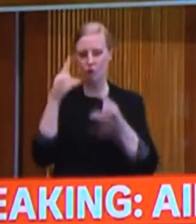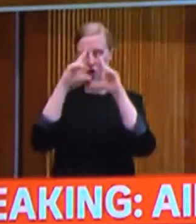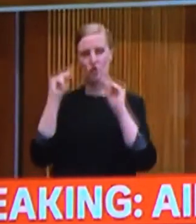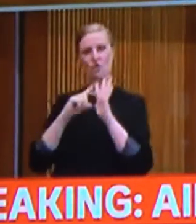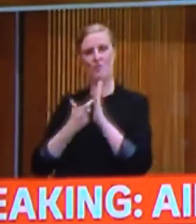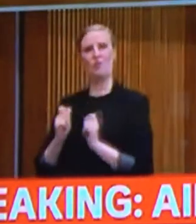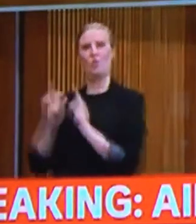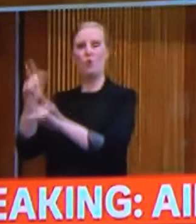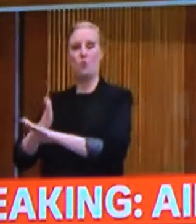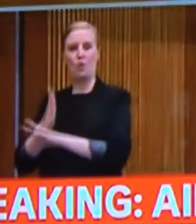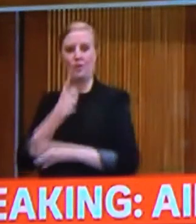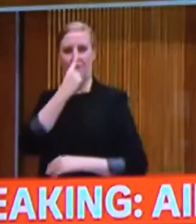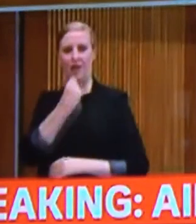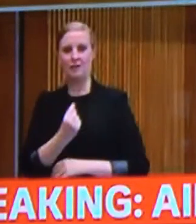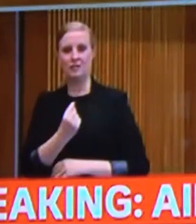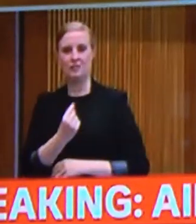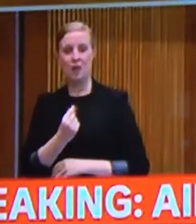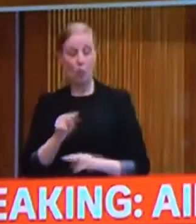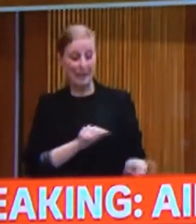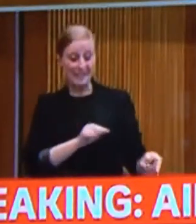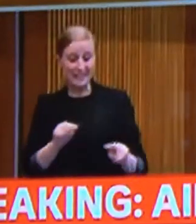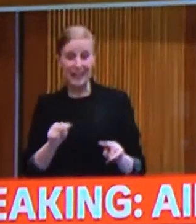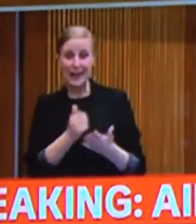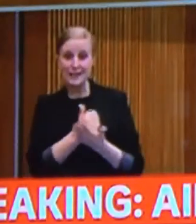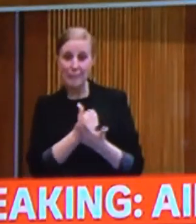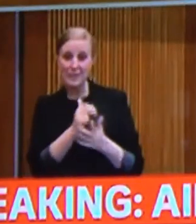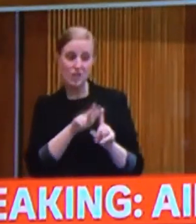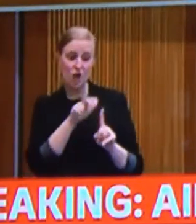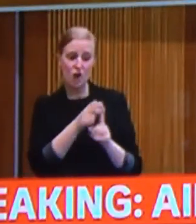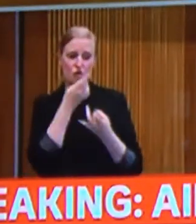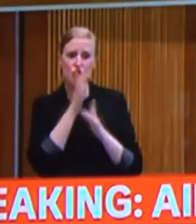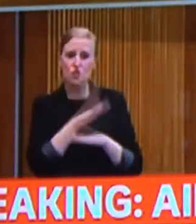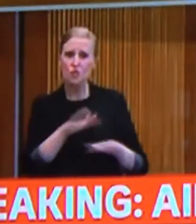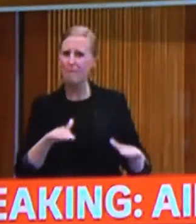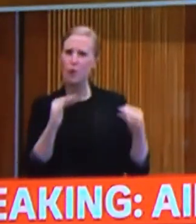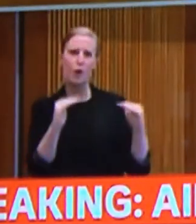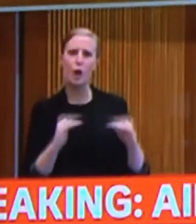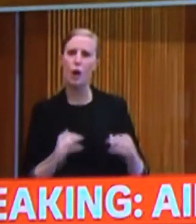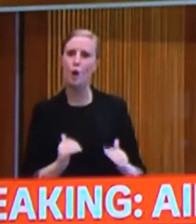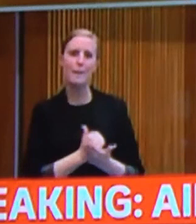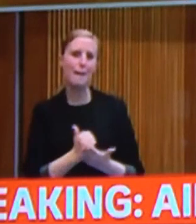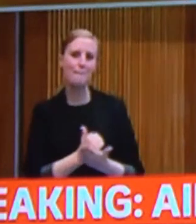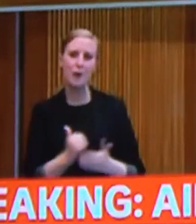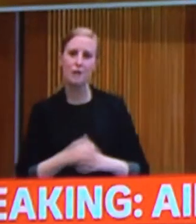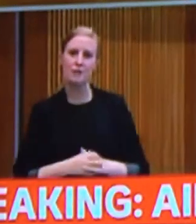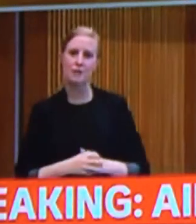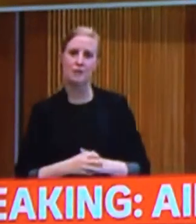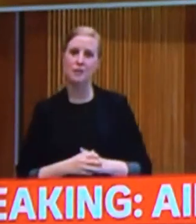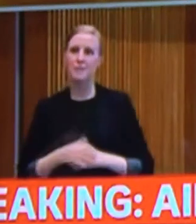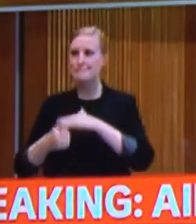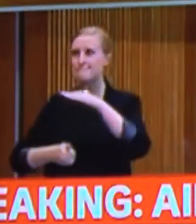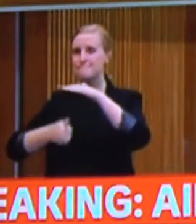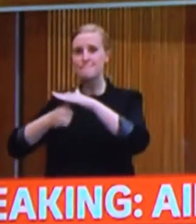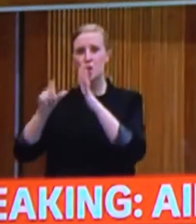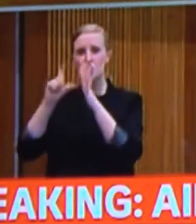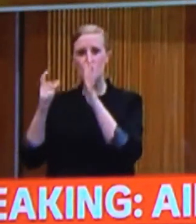is a universal protection, but that was the very, very clear medical advice of the AHPPC. They